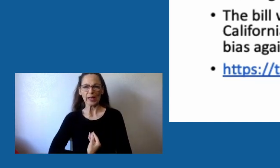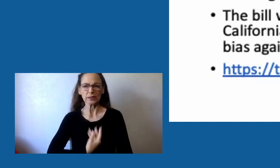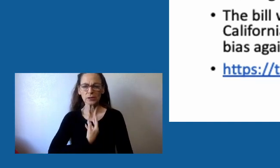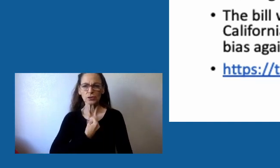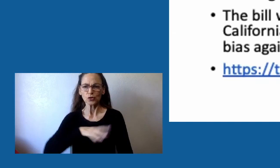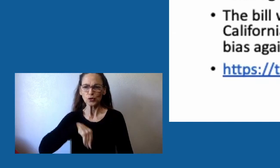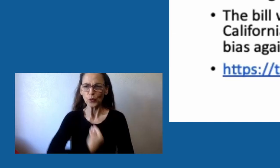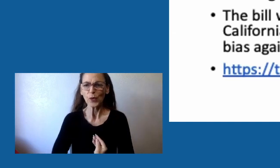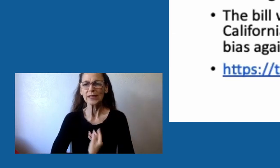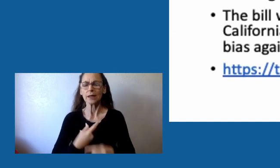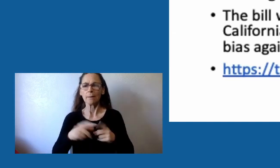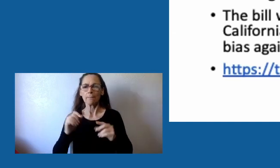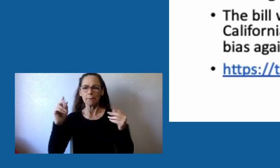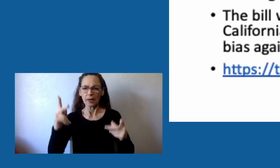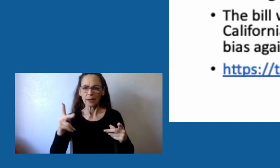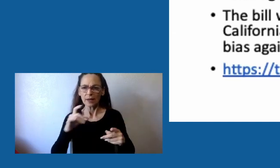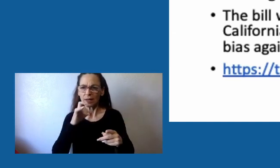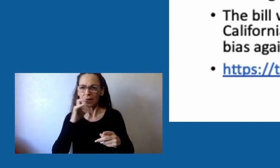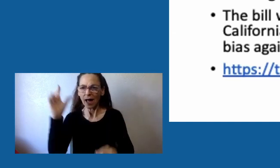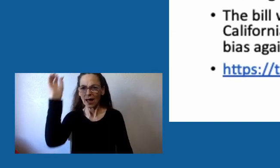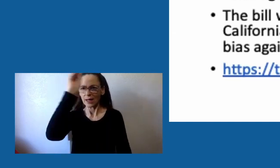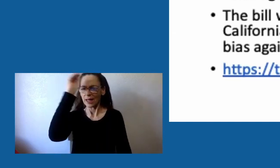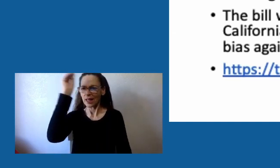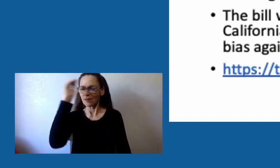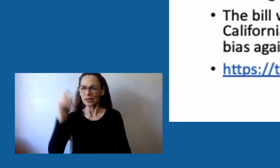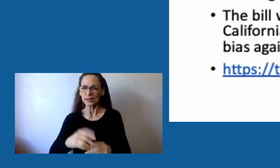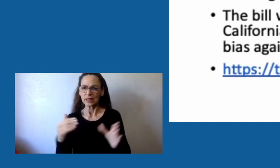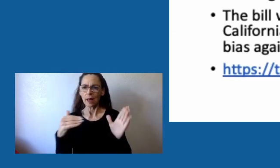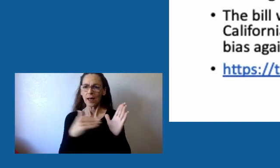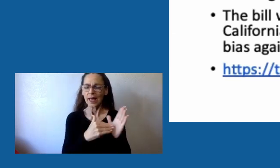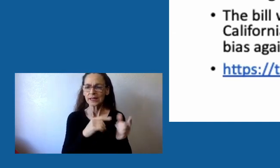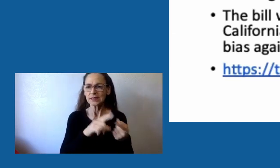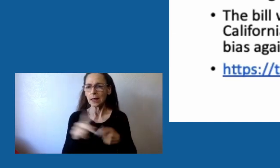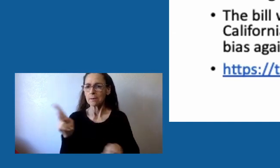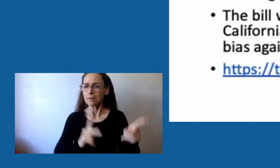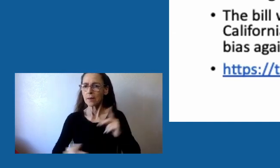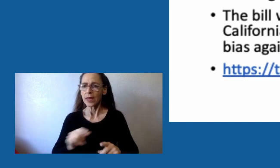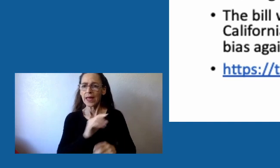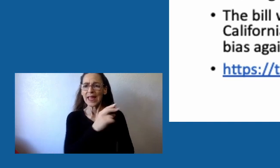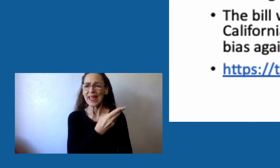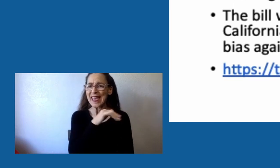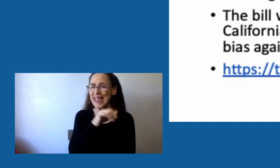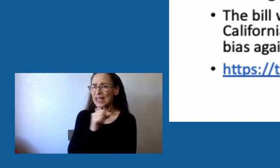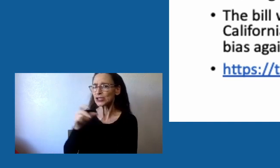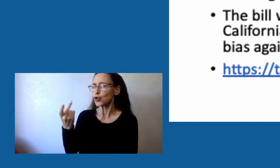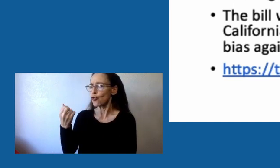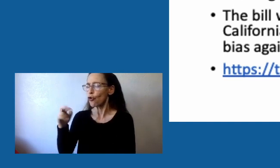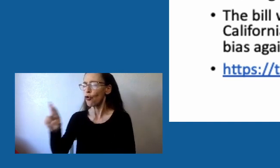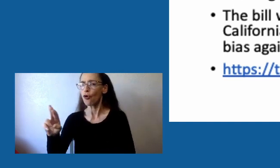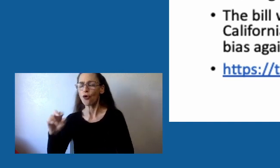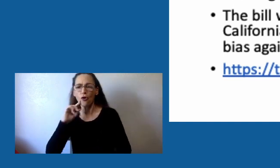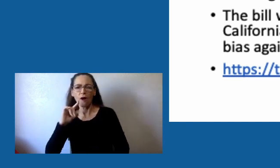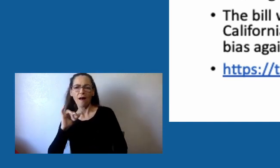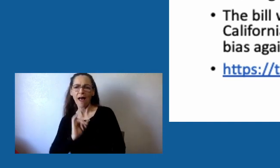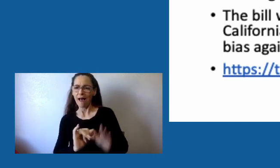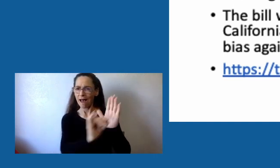to instruct jurors not to let bias influence their decisions, including bias against the victims based on his or her gender identity or sexual orientation.